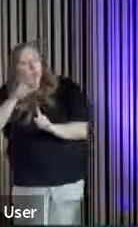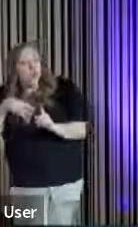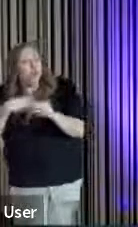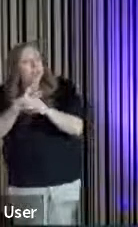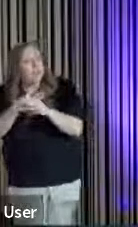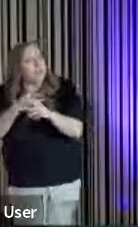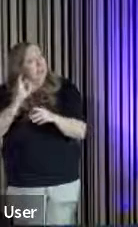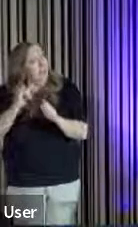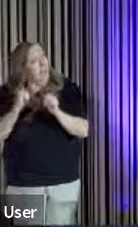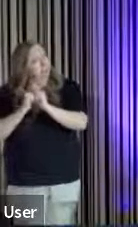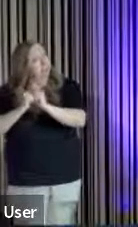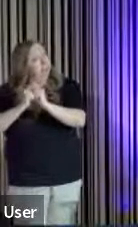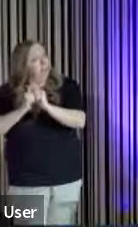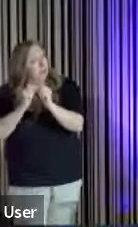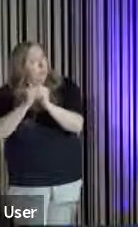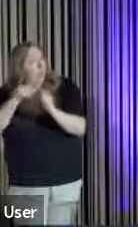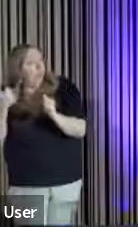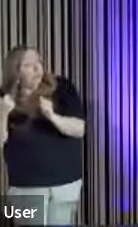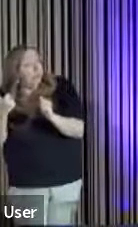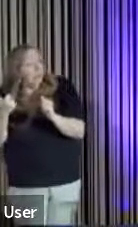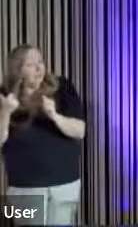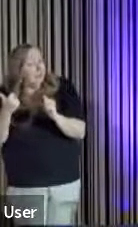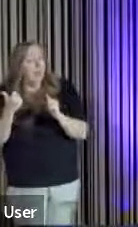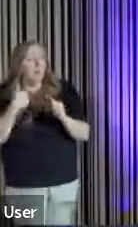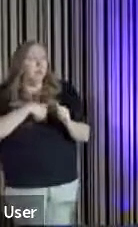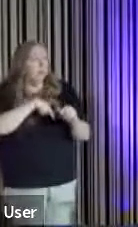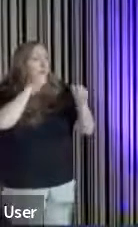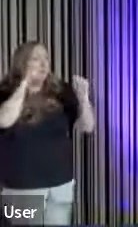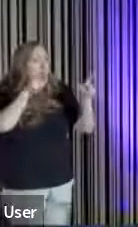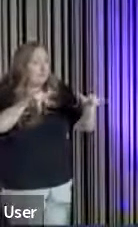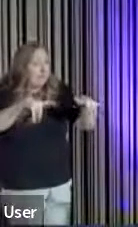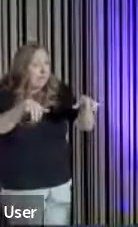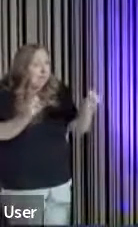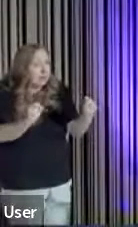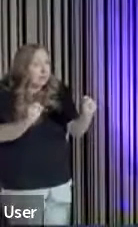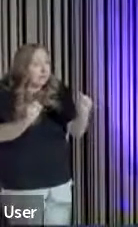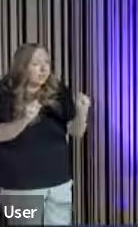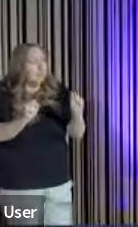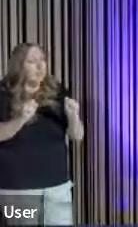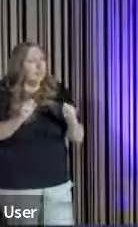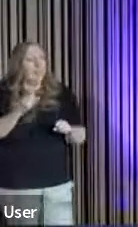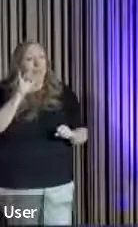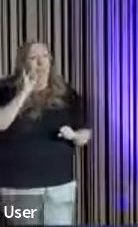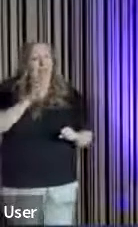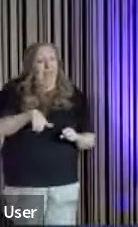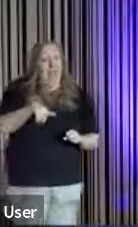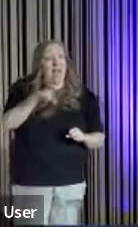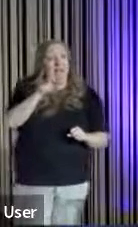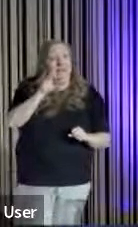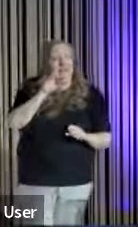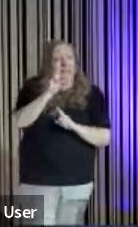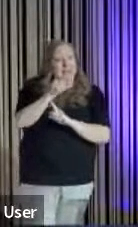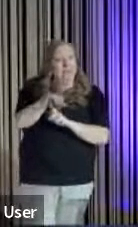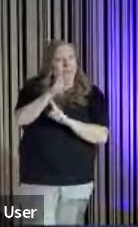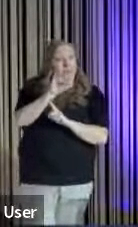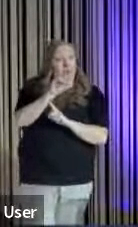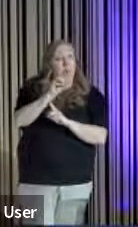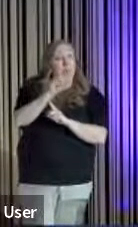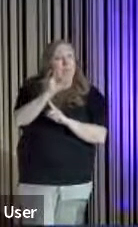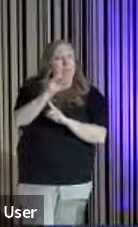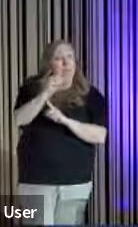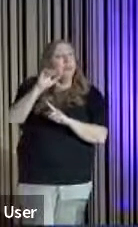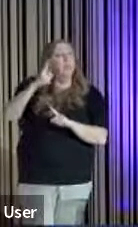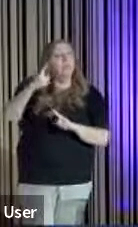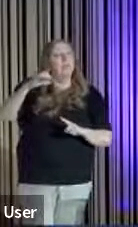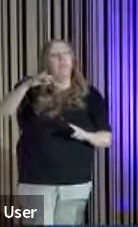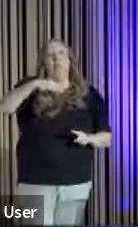around in the ocean. And we're very surprised to find that, yes, it's also in symbiosis when it's floating around in the